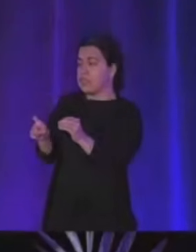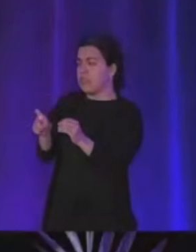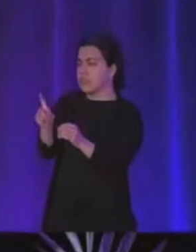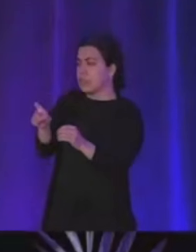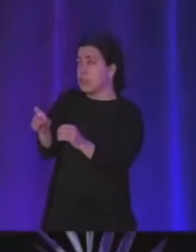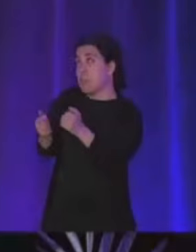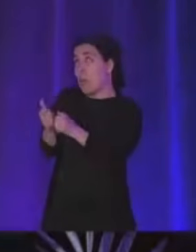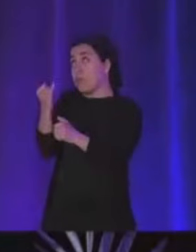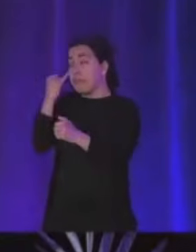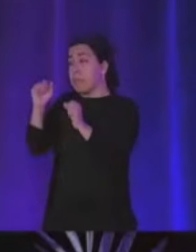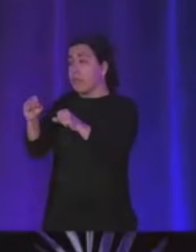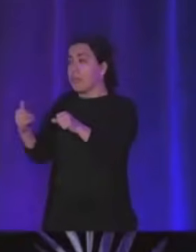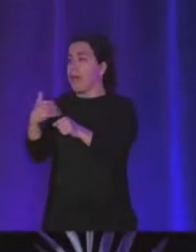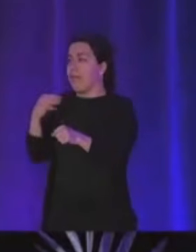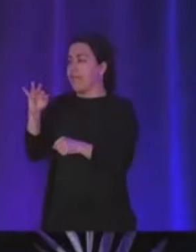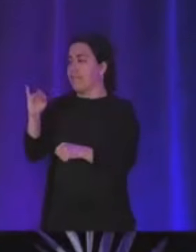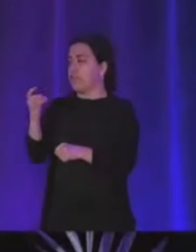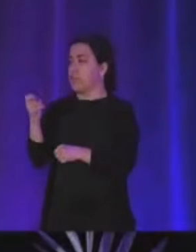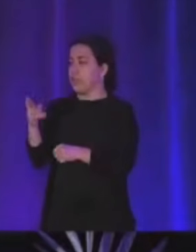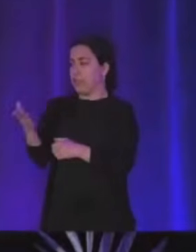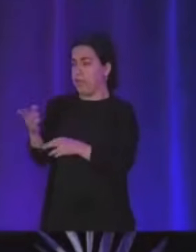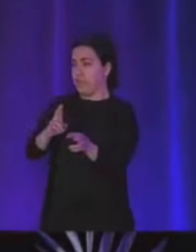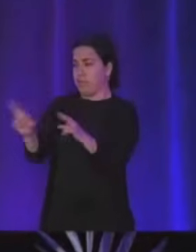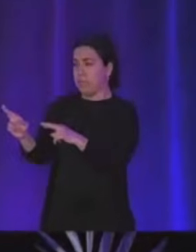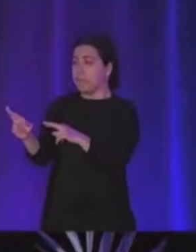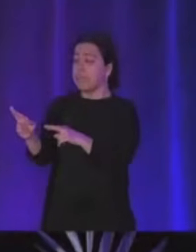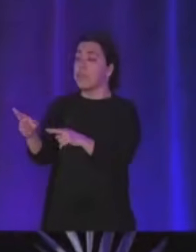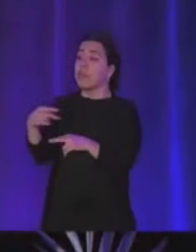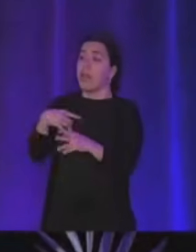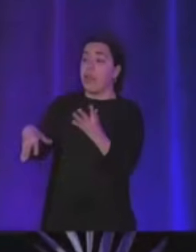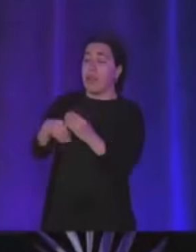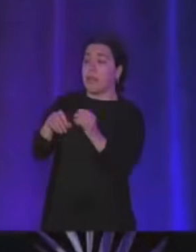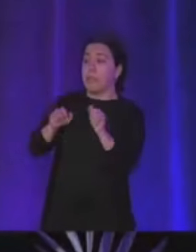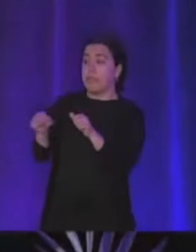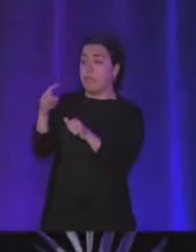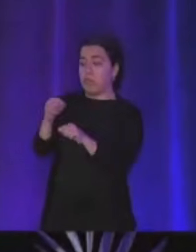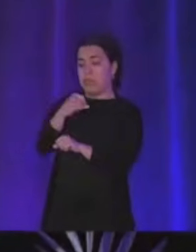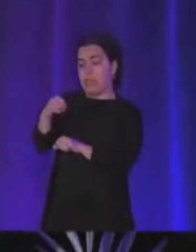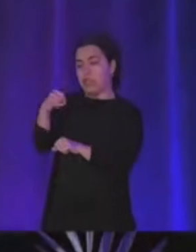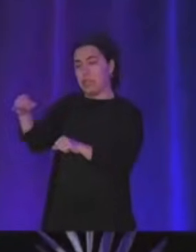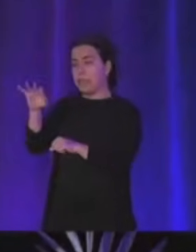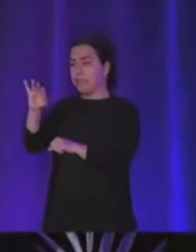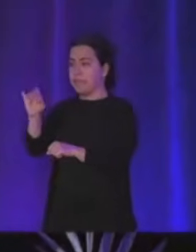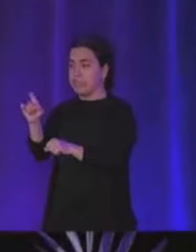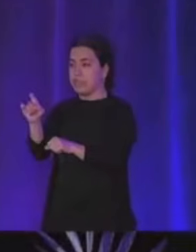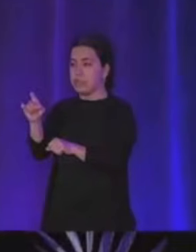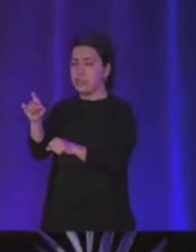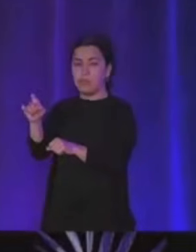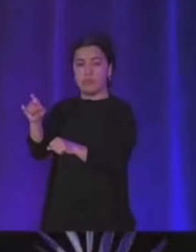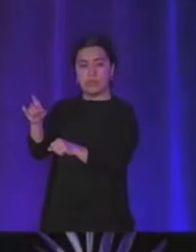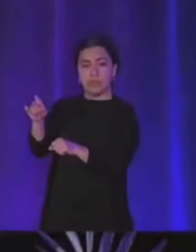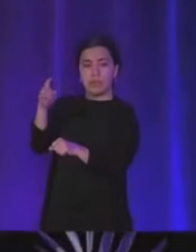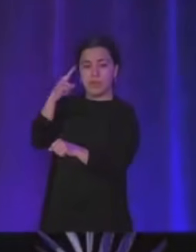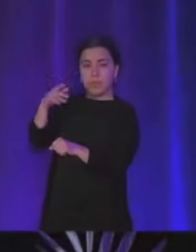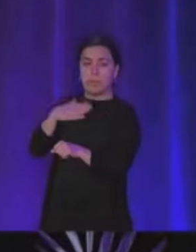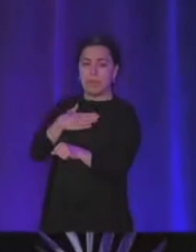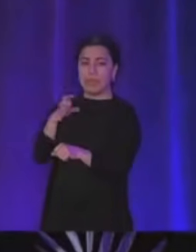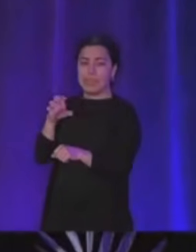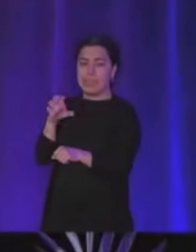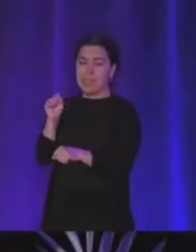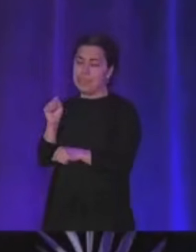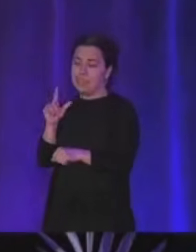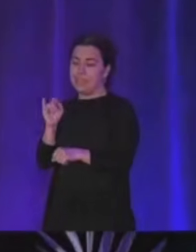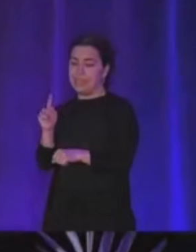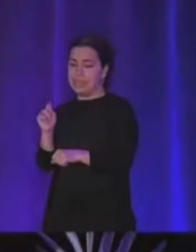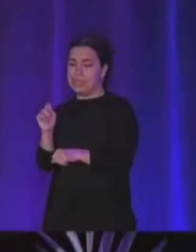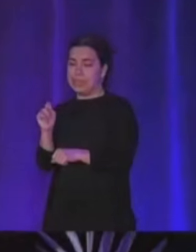that's useful. Fun fact, I added the ability to -- fix report unused disable directives. I'm very proud of that. My little ESLint contribution. Yay,